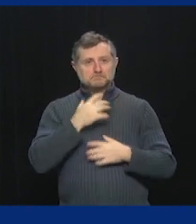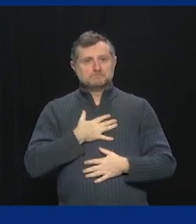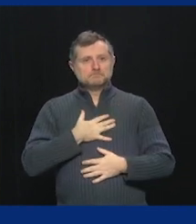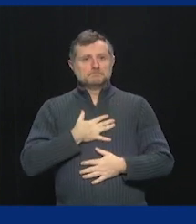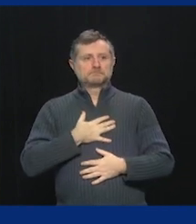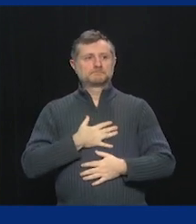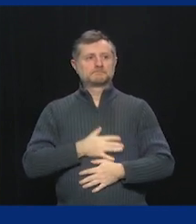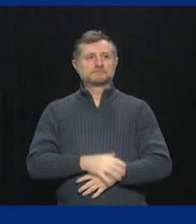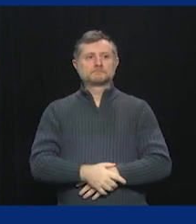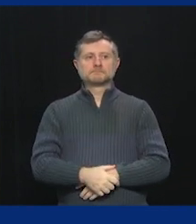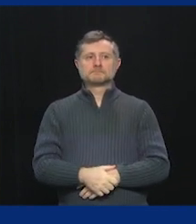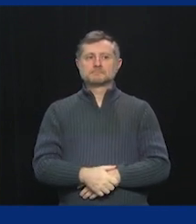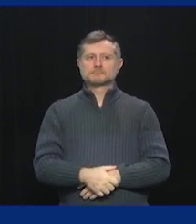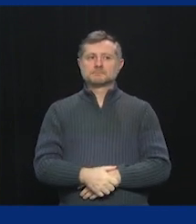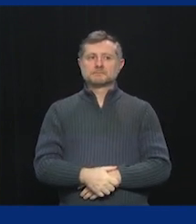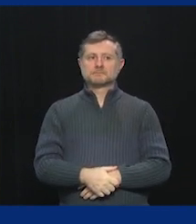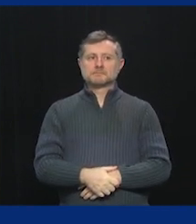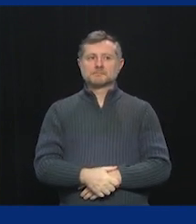that